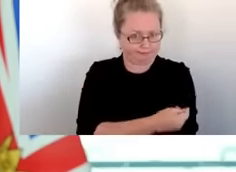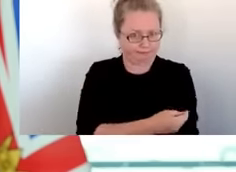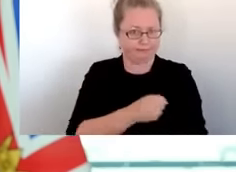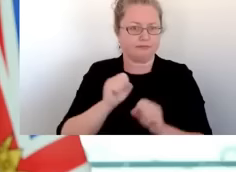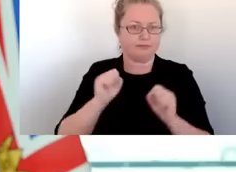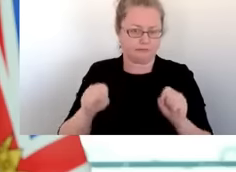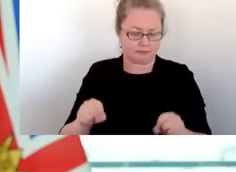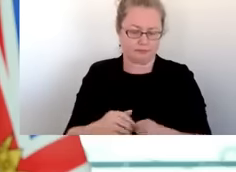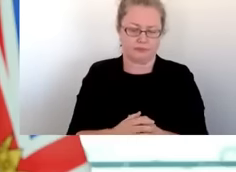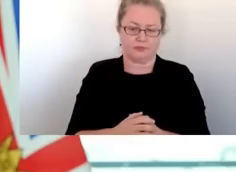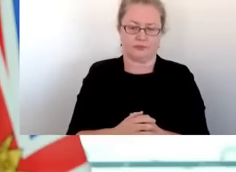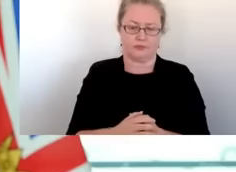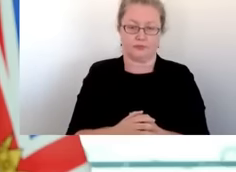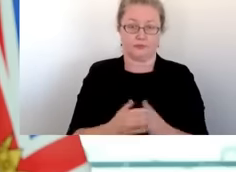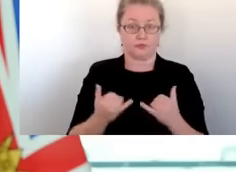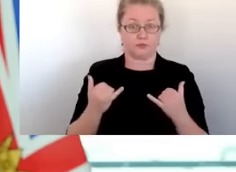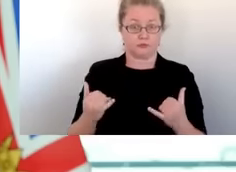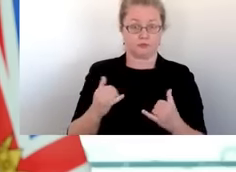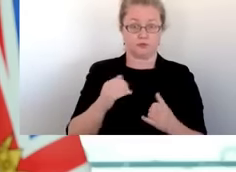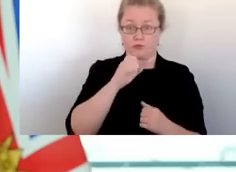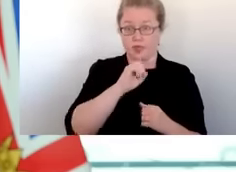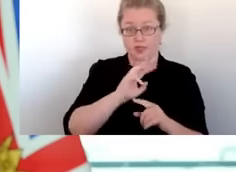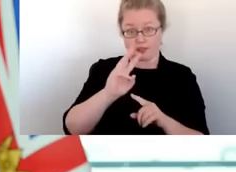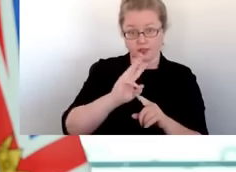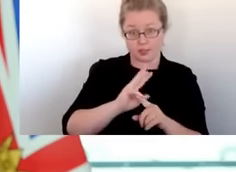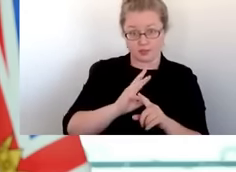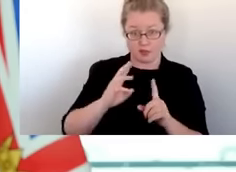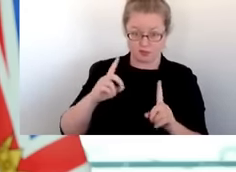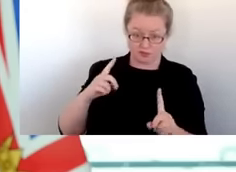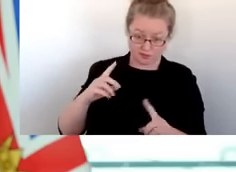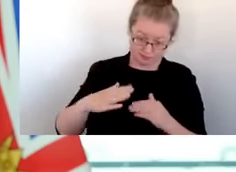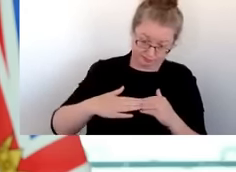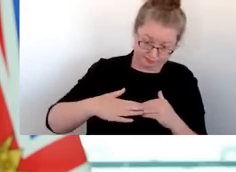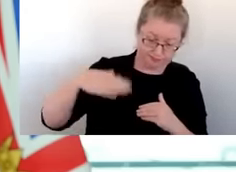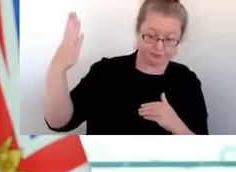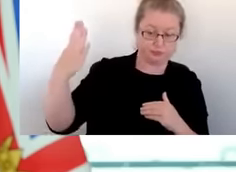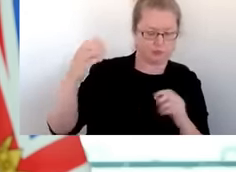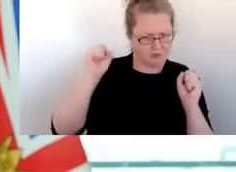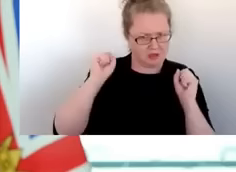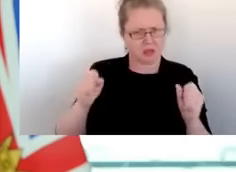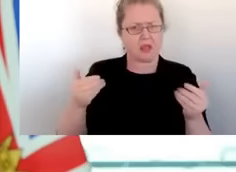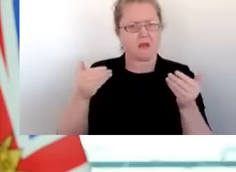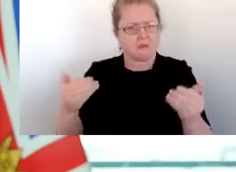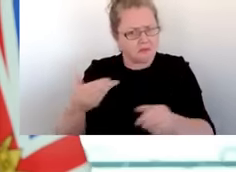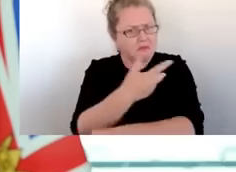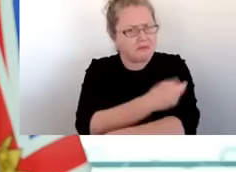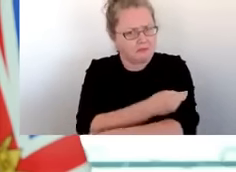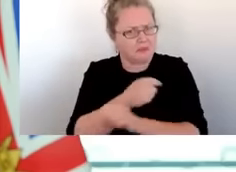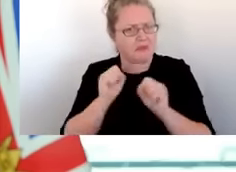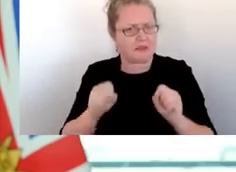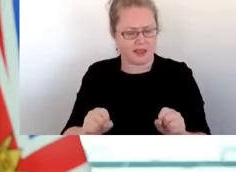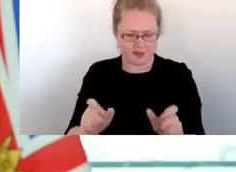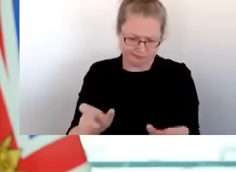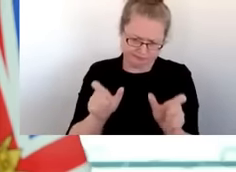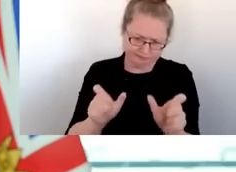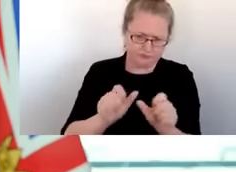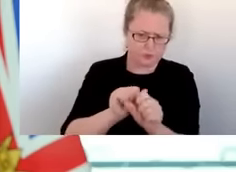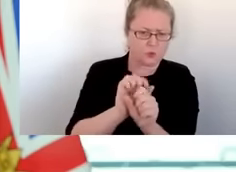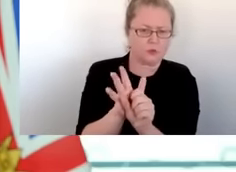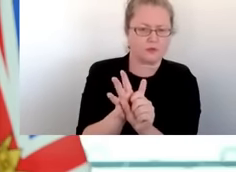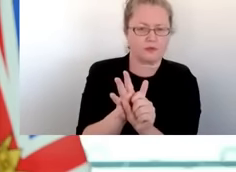all individuals 6 months of age and over are eligible for vaccination against COVID. And we, from